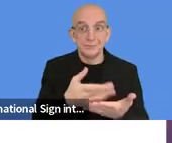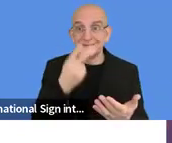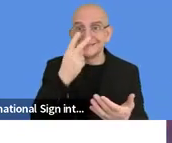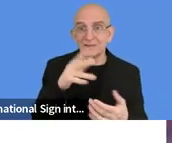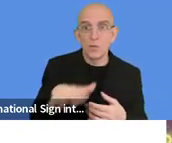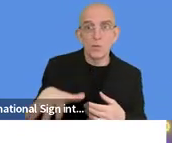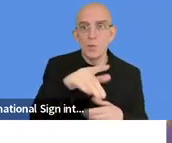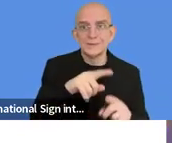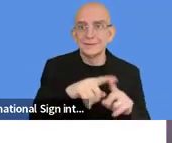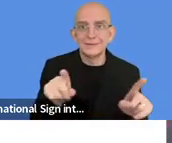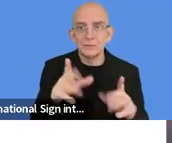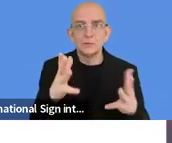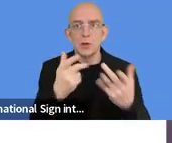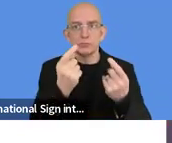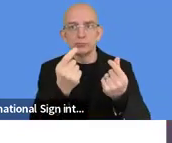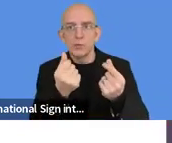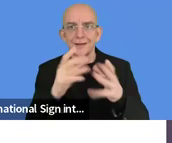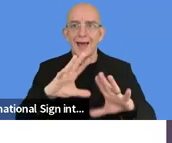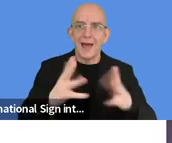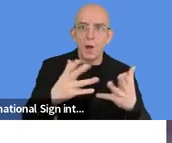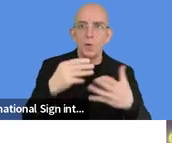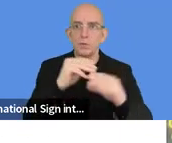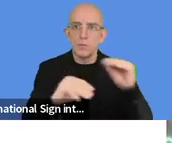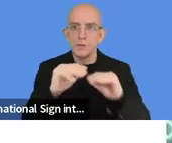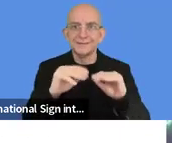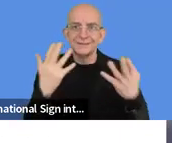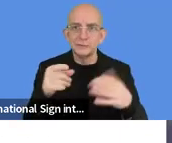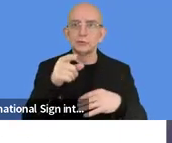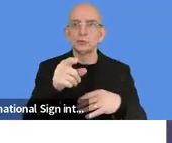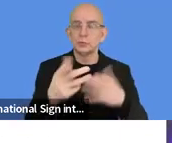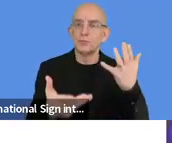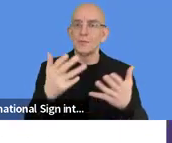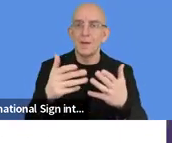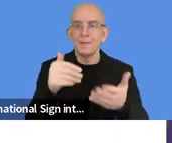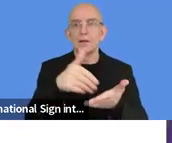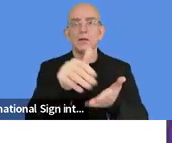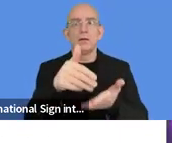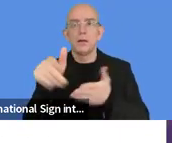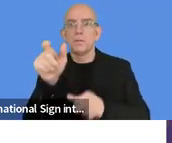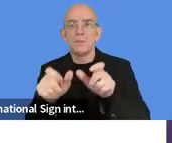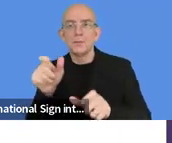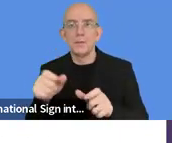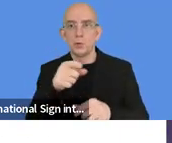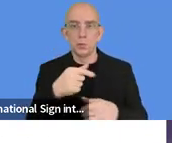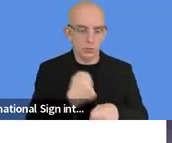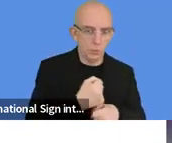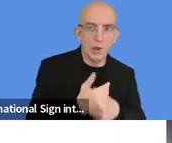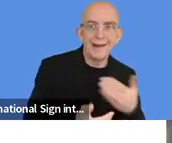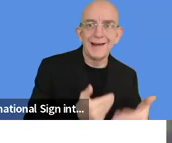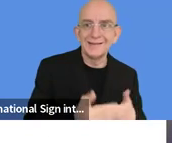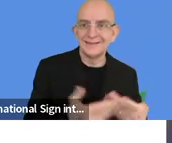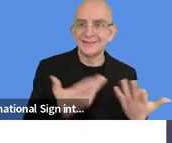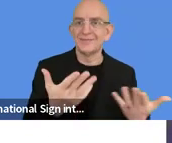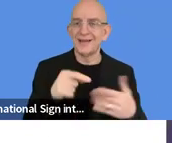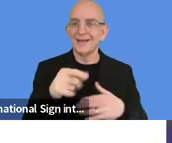service, you're absolutely going to exclude some people from what you are doing. And there's a trade-off there that you have to kind of take into